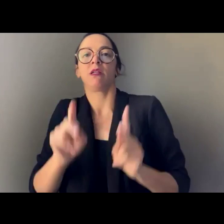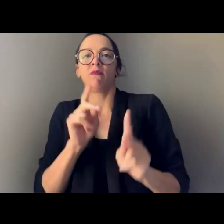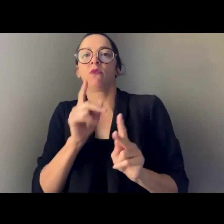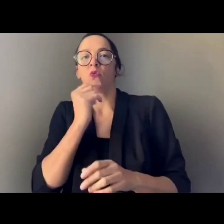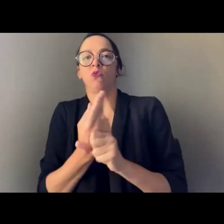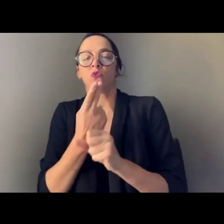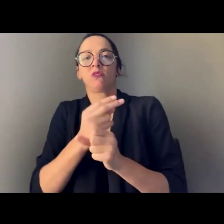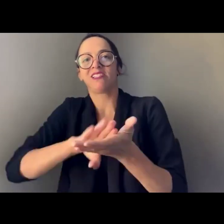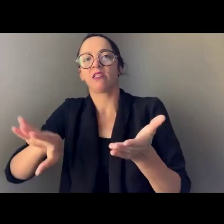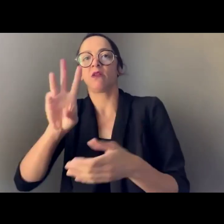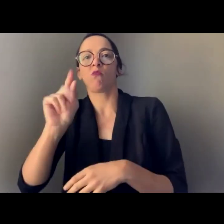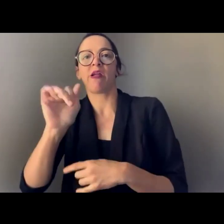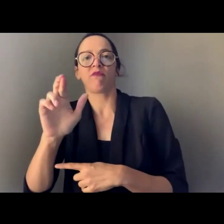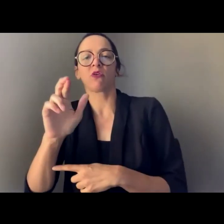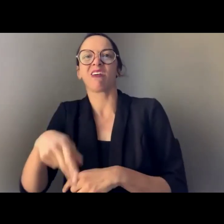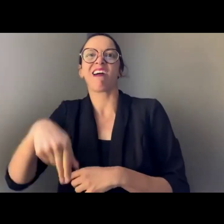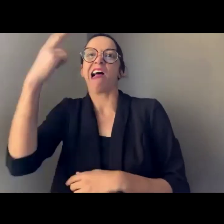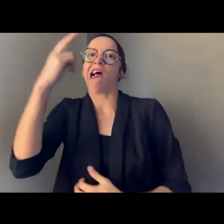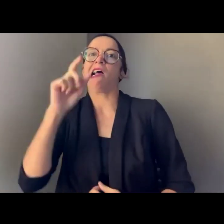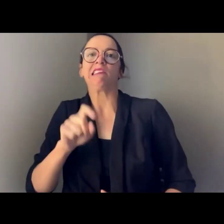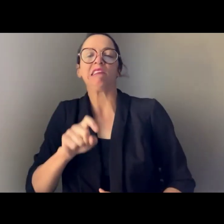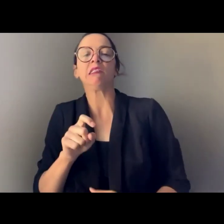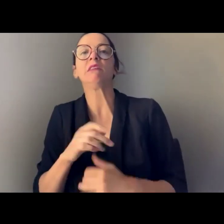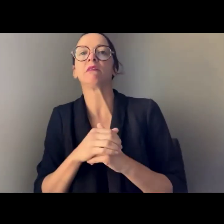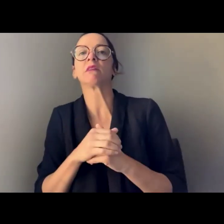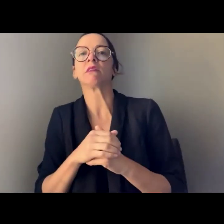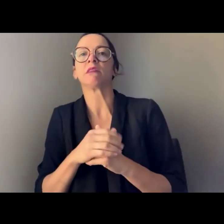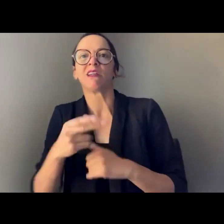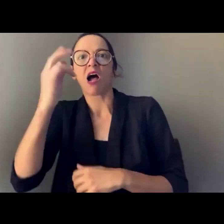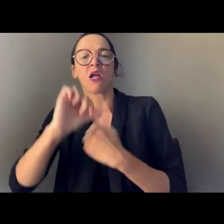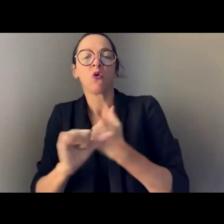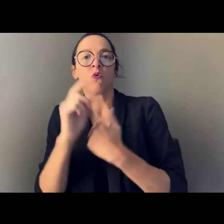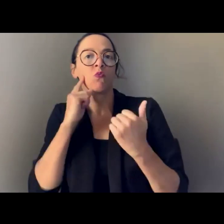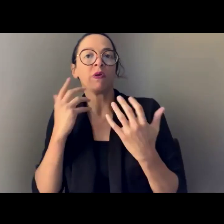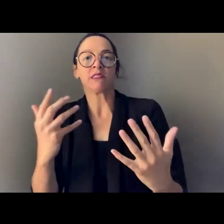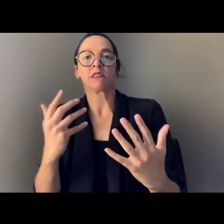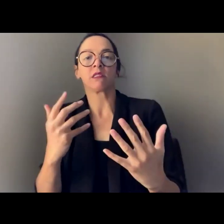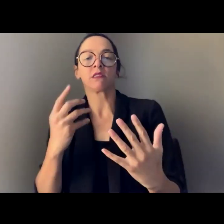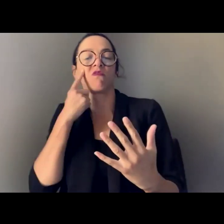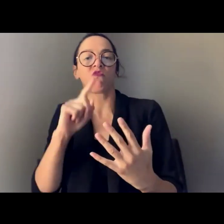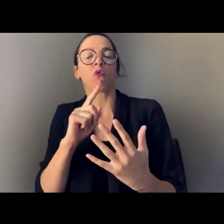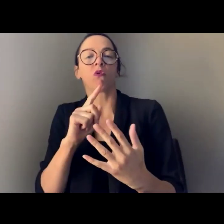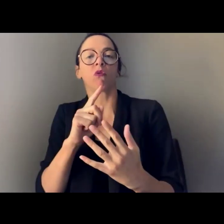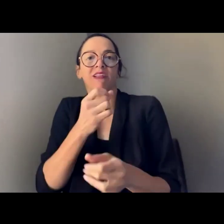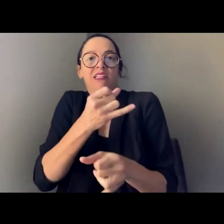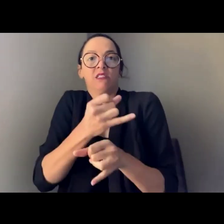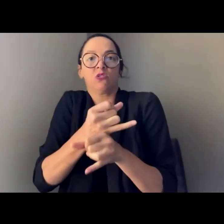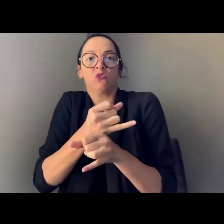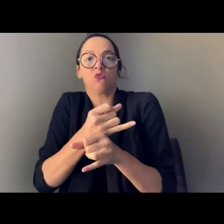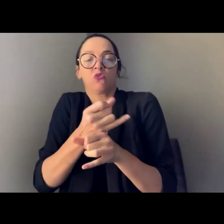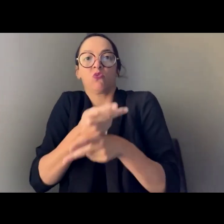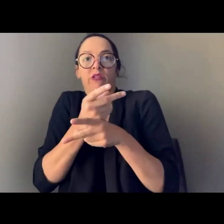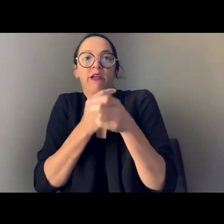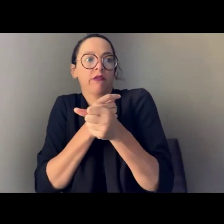at high risk of having to need institutional care, it's really important that whatever plan there is to transition